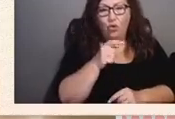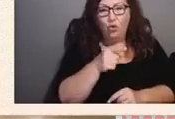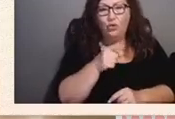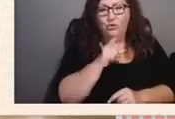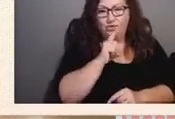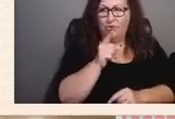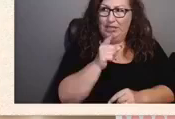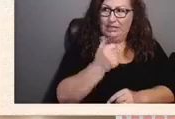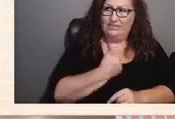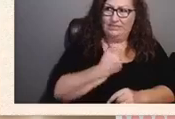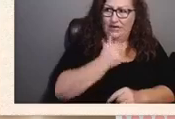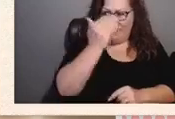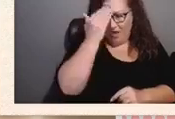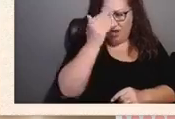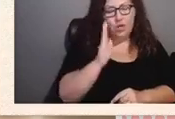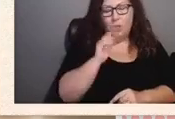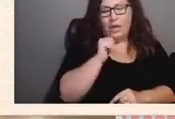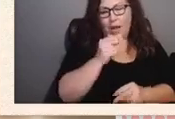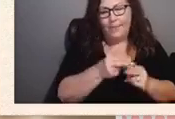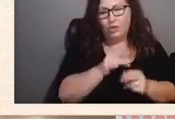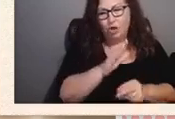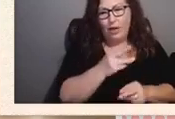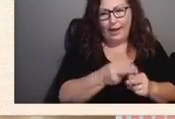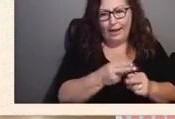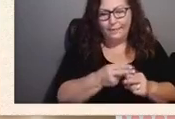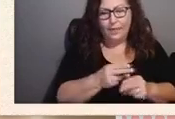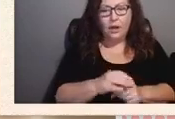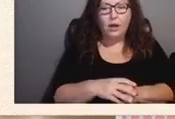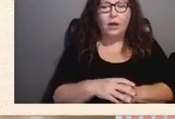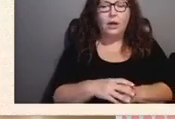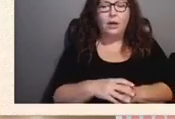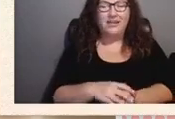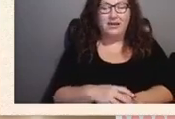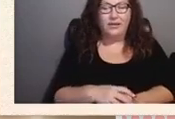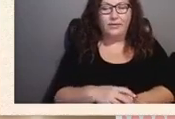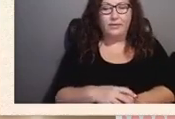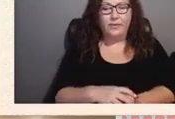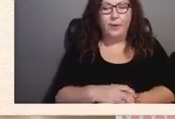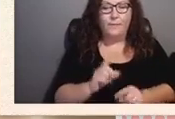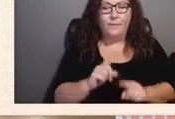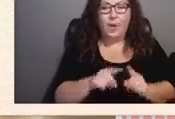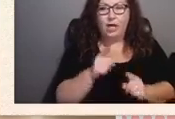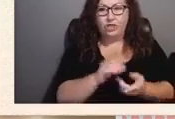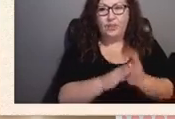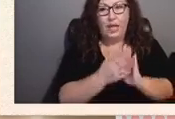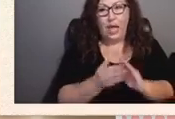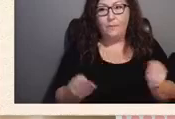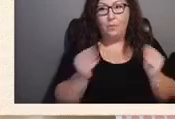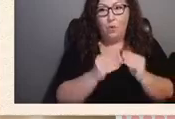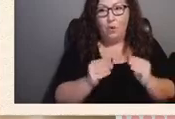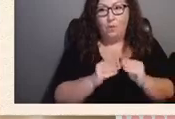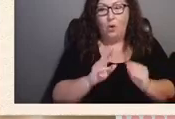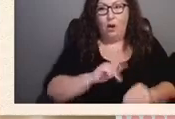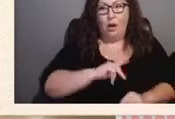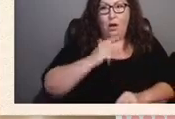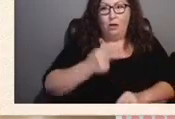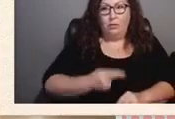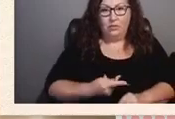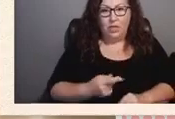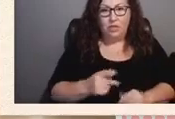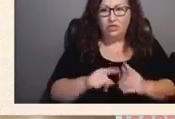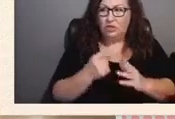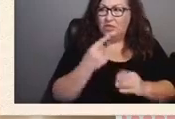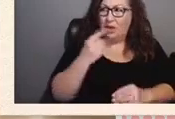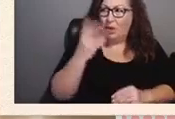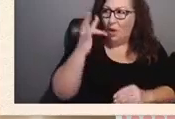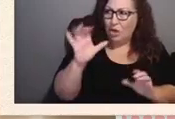I won't mention her name. She got more and more upset and started saying, "Why are you doing this to me?" She